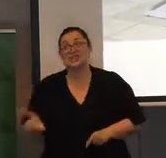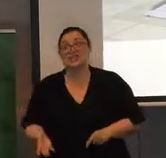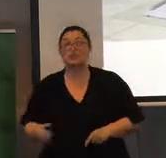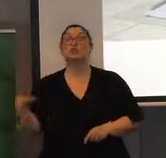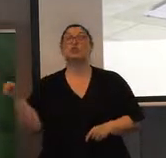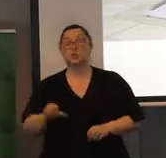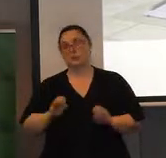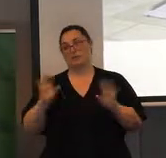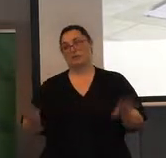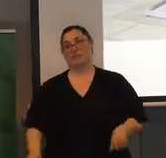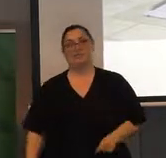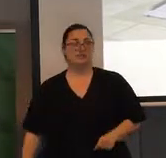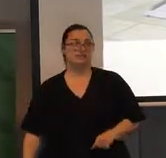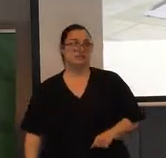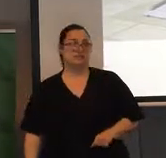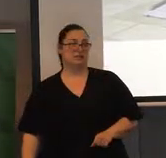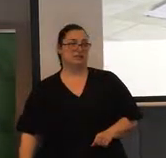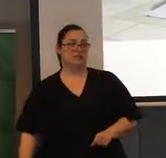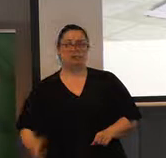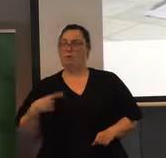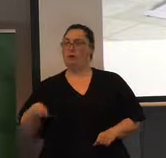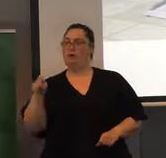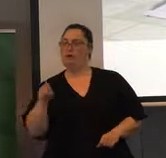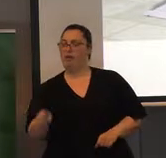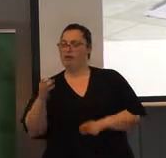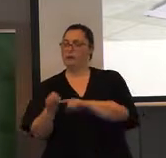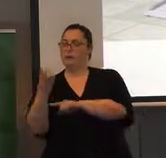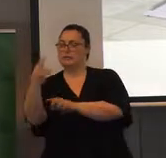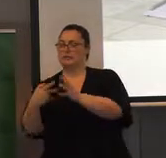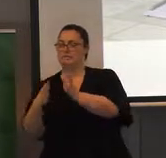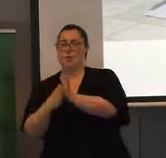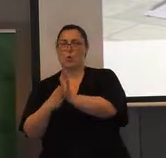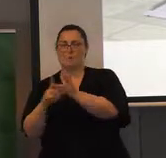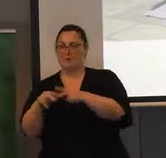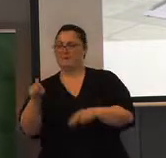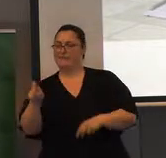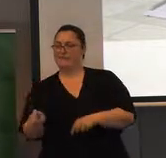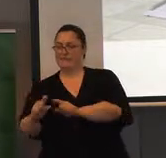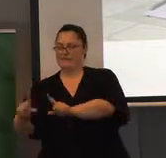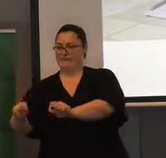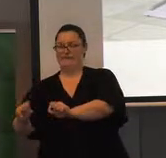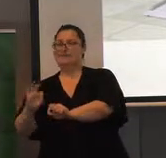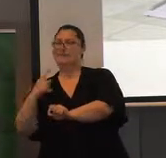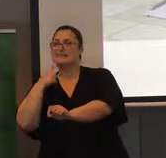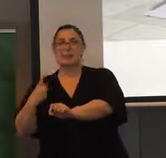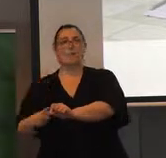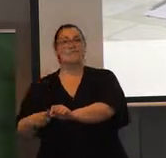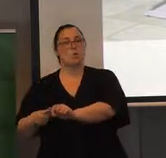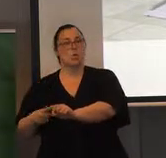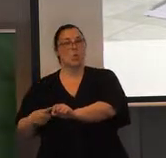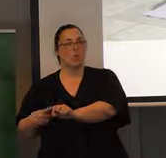ridiculous. What good is having a button to submit a form if it doesn't tell you what the button is